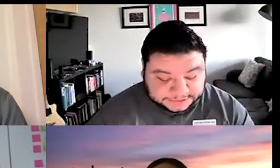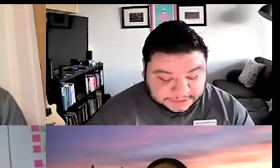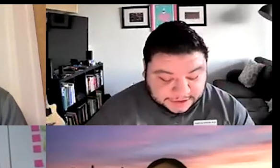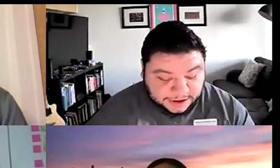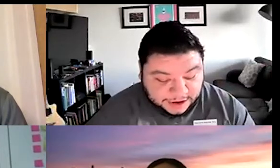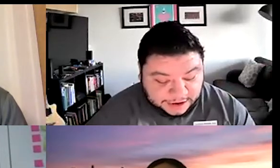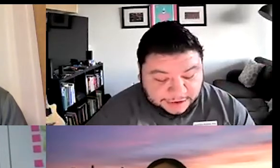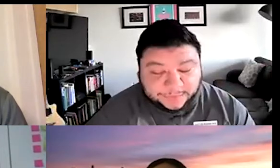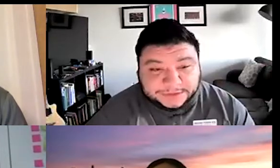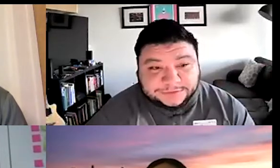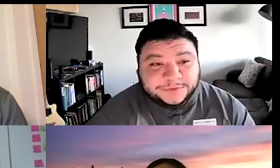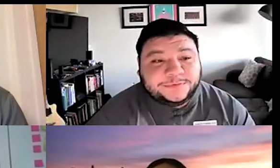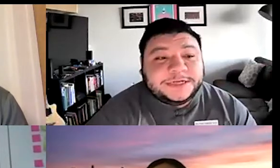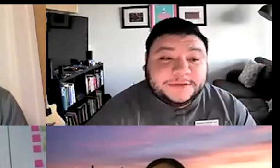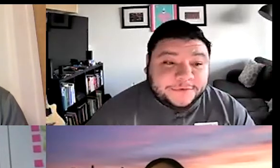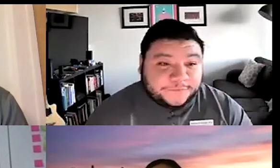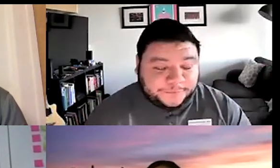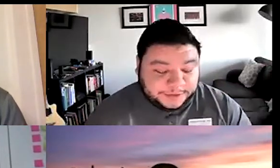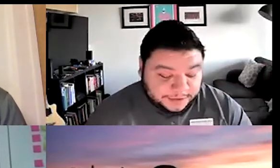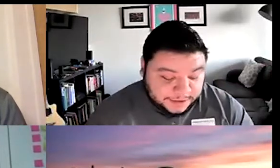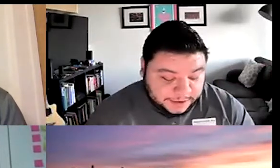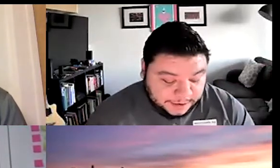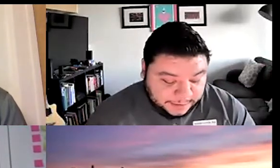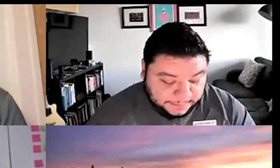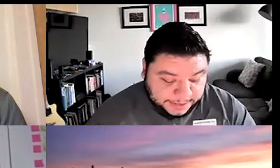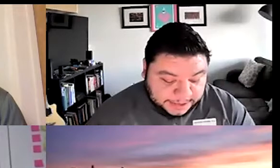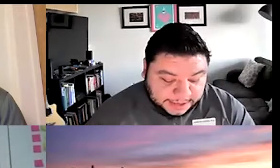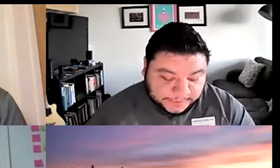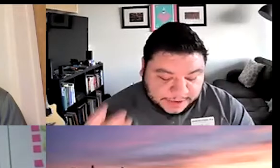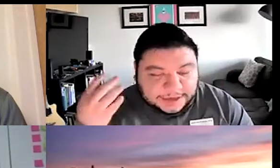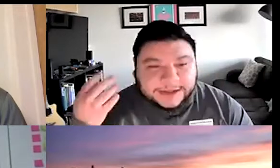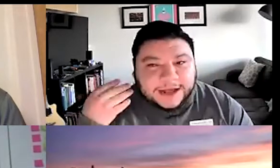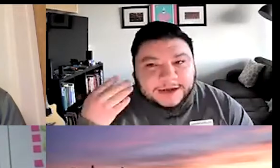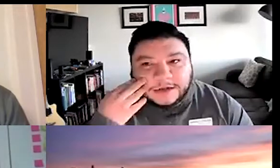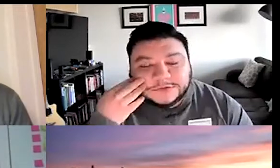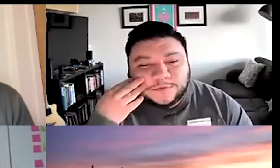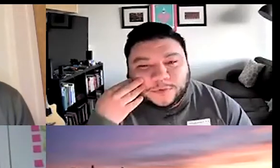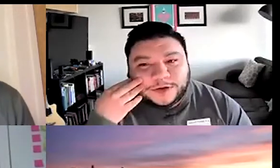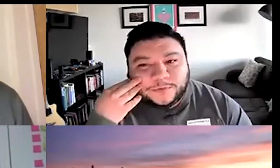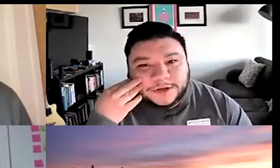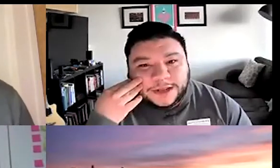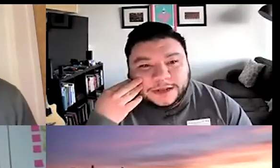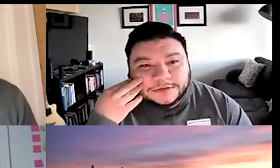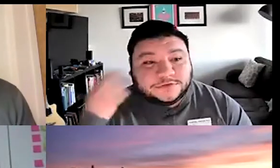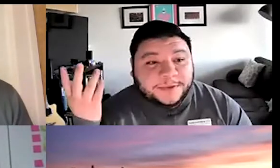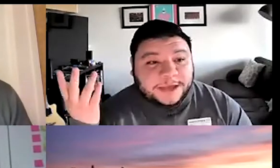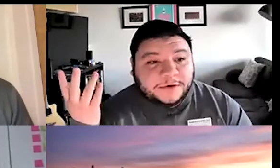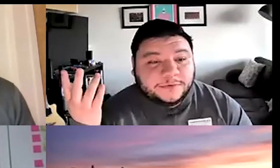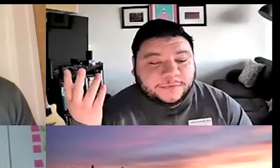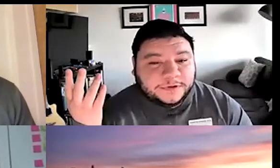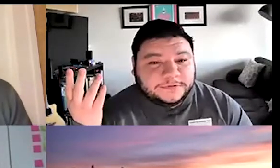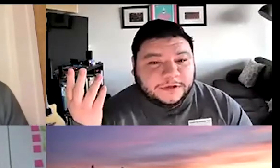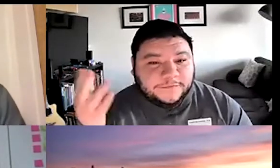education was really difficult for me. It kind of like had gotten to the point where like dropping